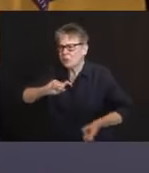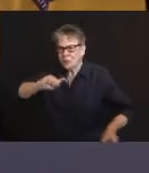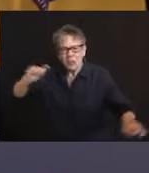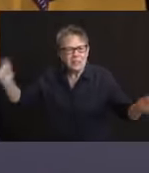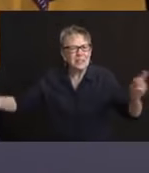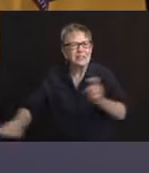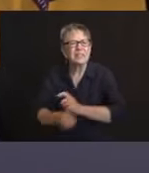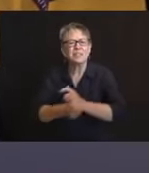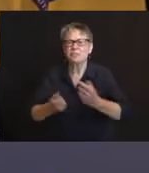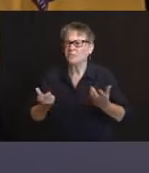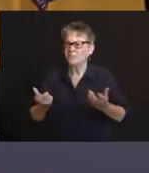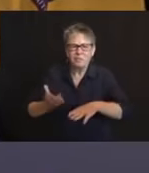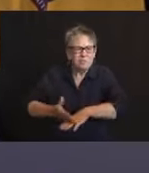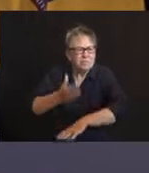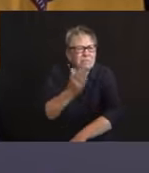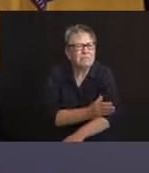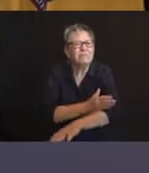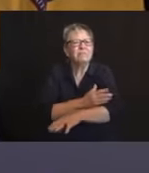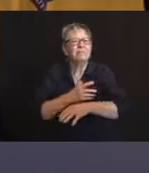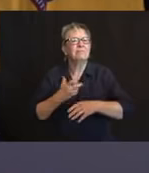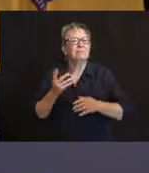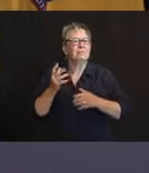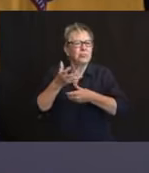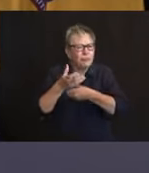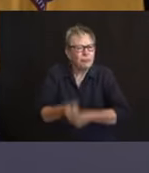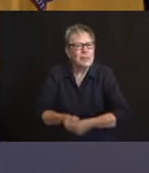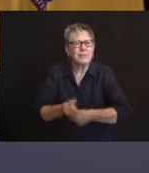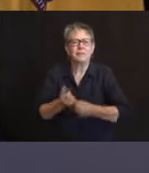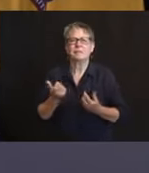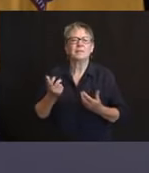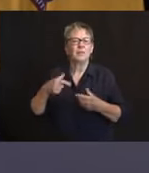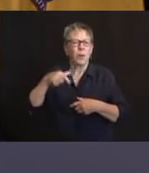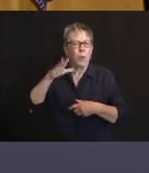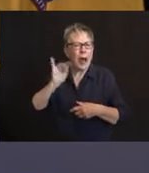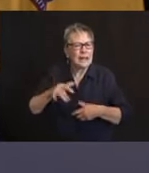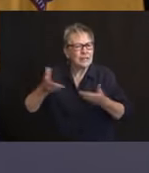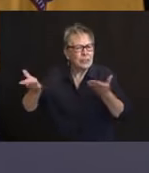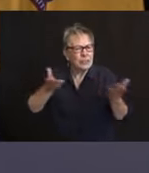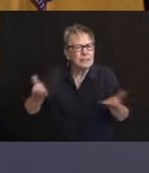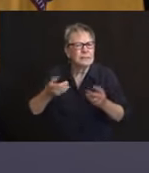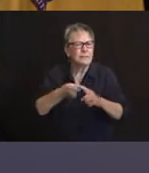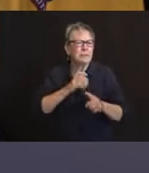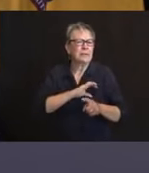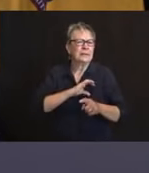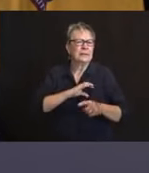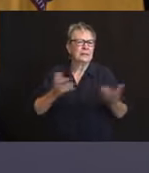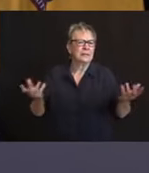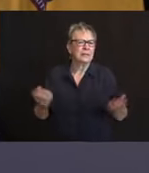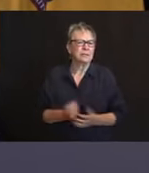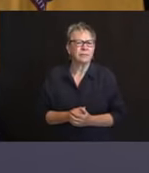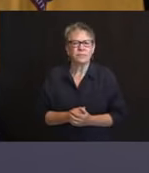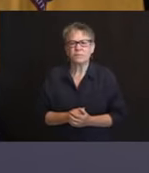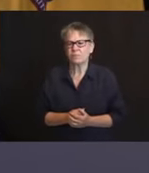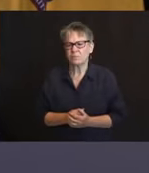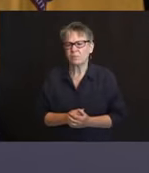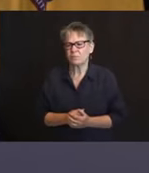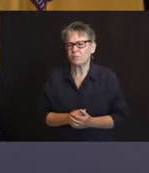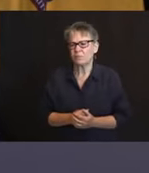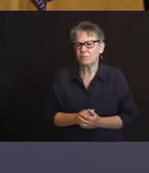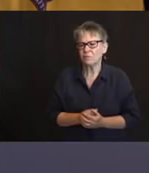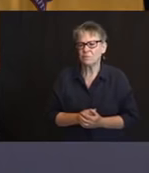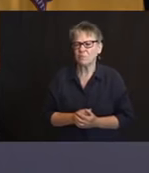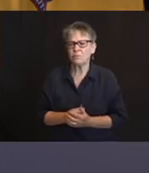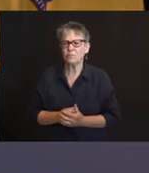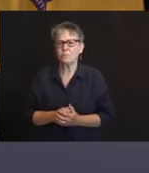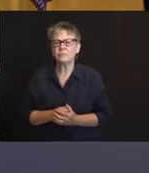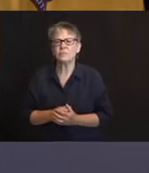Give us 1 sec. Commissioner, in the past, you have released the ages of young people who have died. Would you release the age, at least in